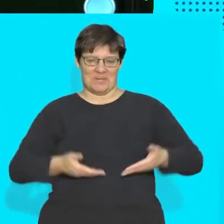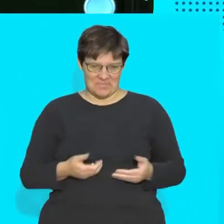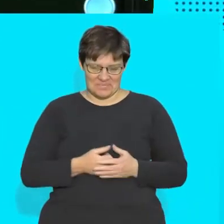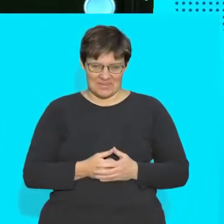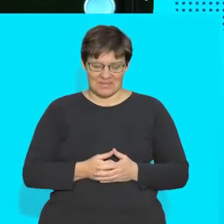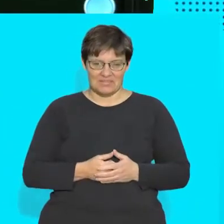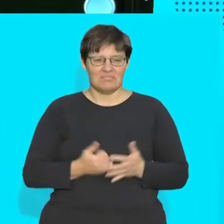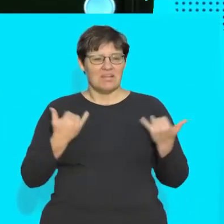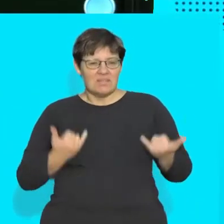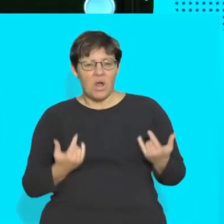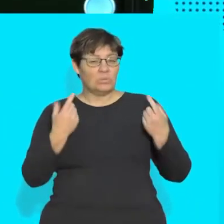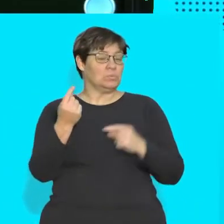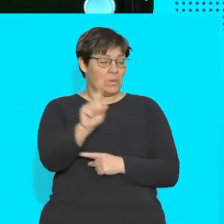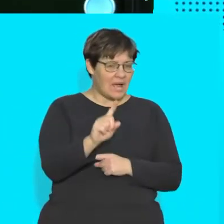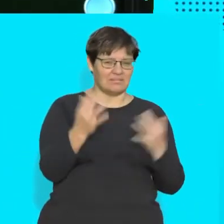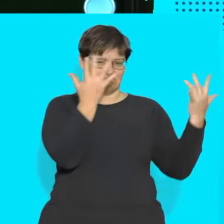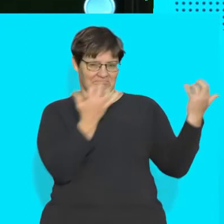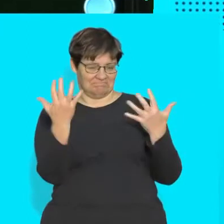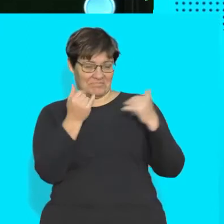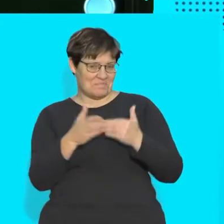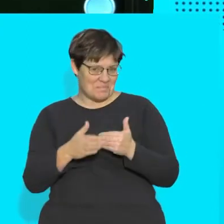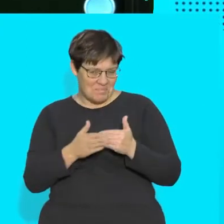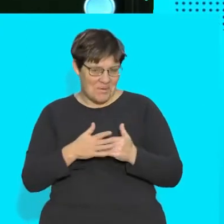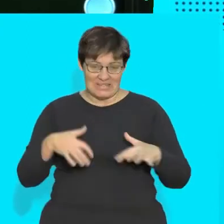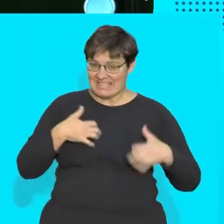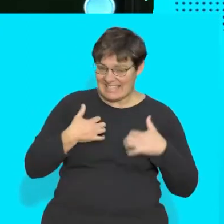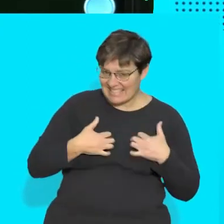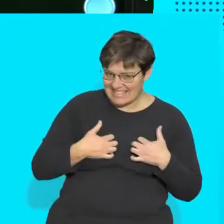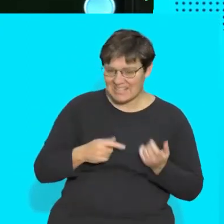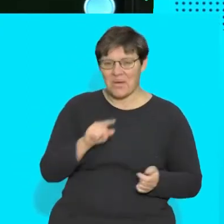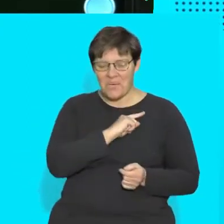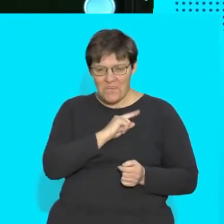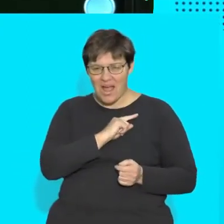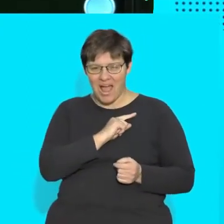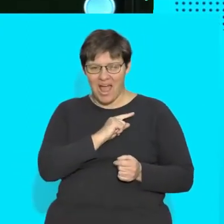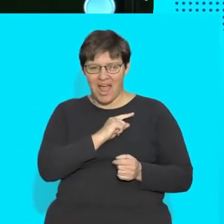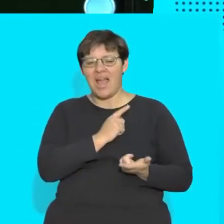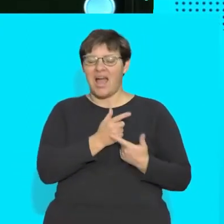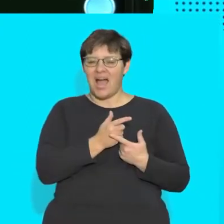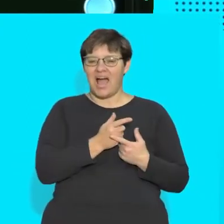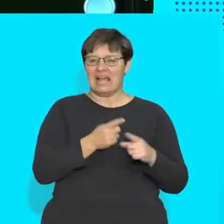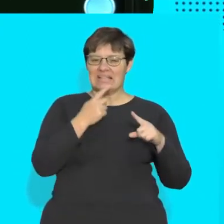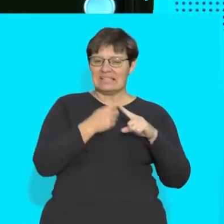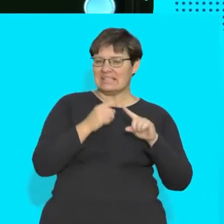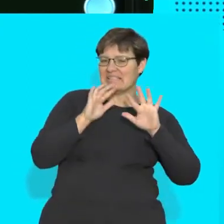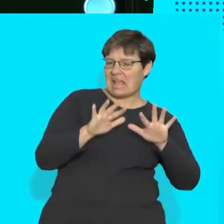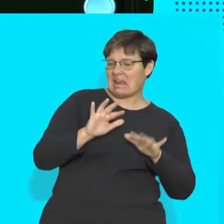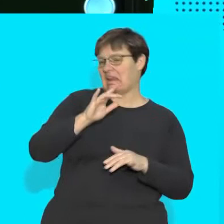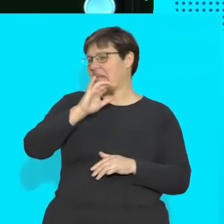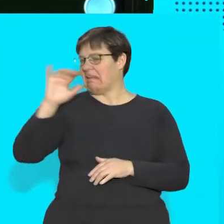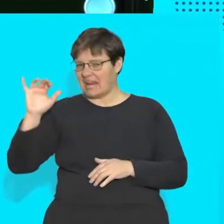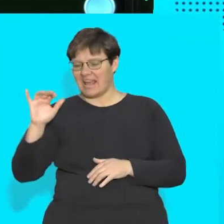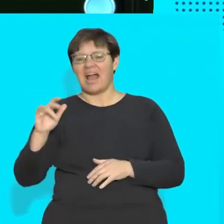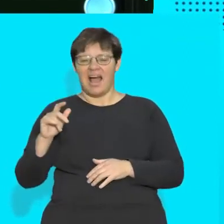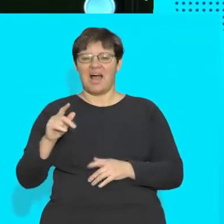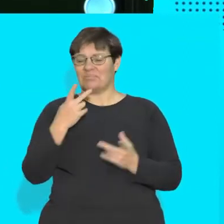Welcome back, everyone. We're going to do some more calculations. We're all very excited because we're using lots of scientific notation, but it's